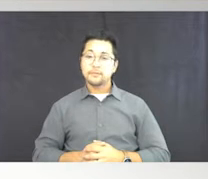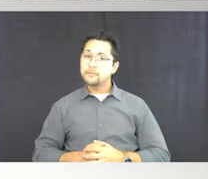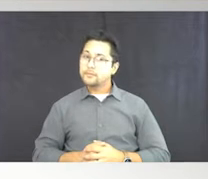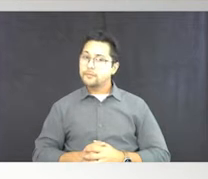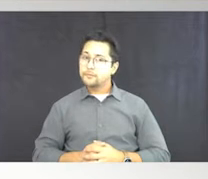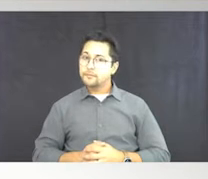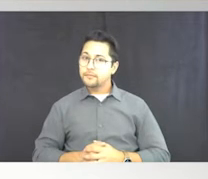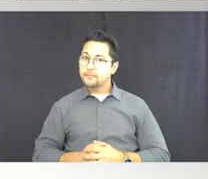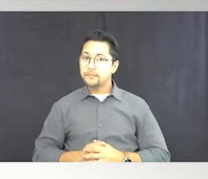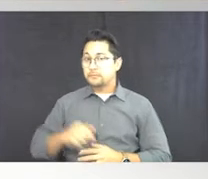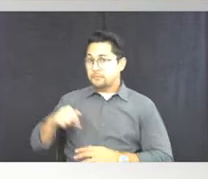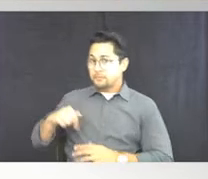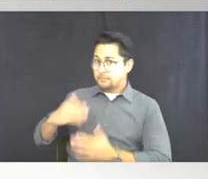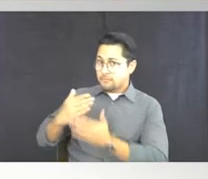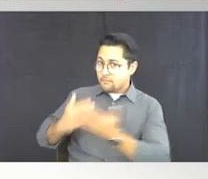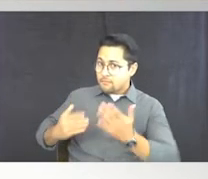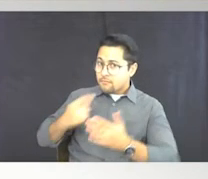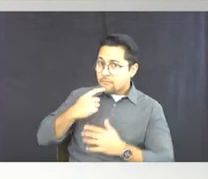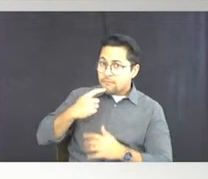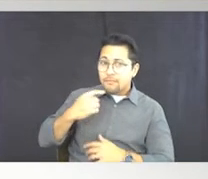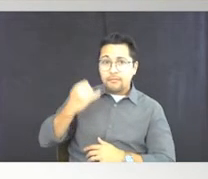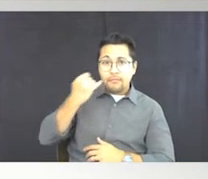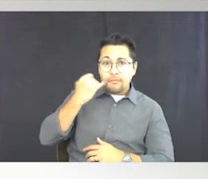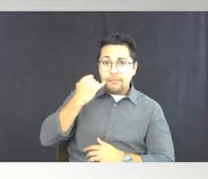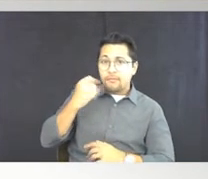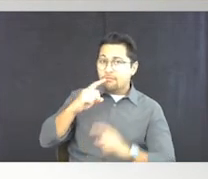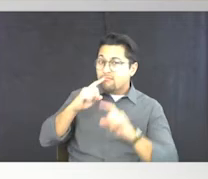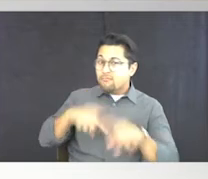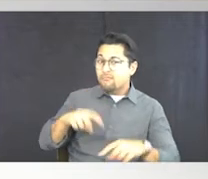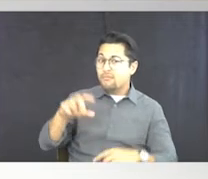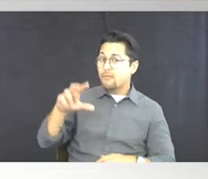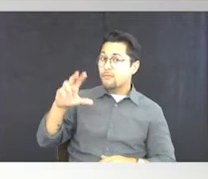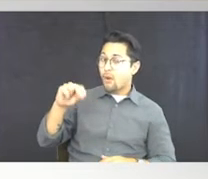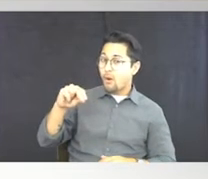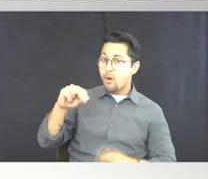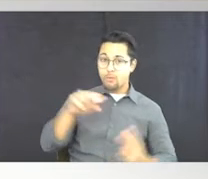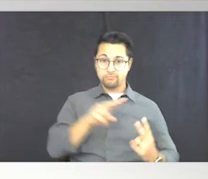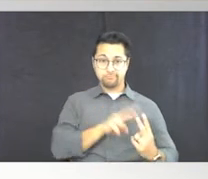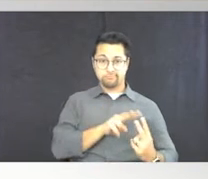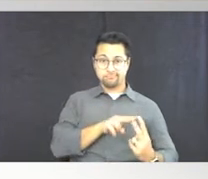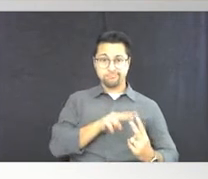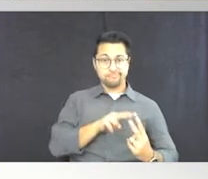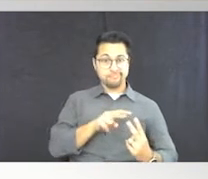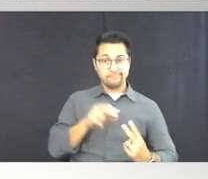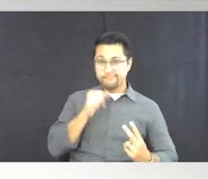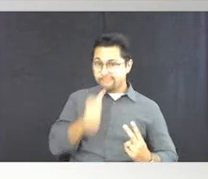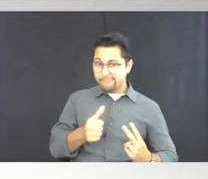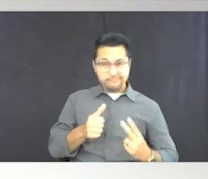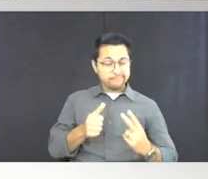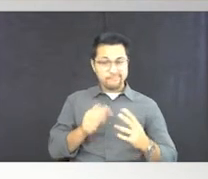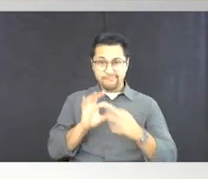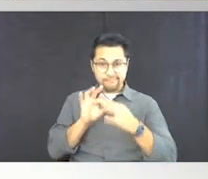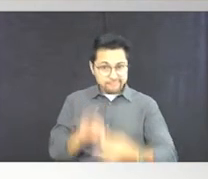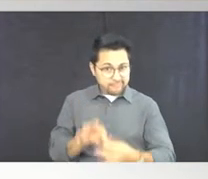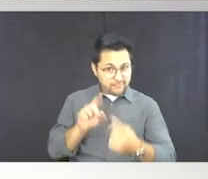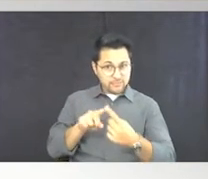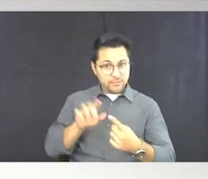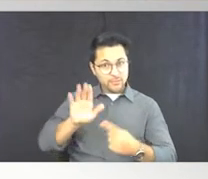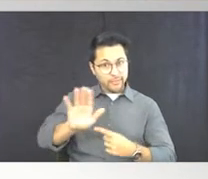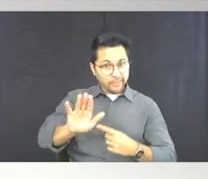So this part says if the answer is no to the questions, that it's not a manifestation of the